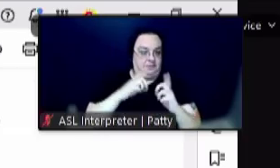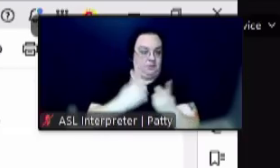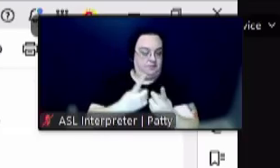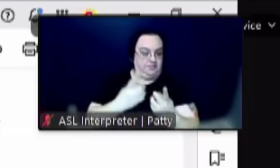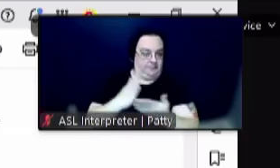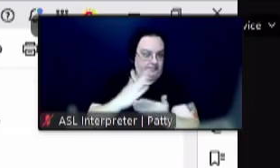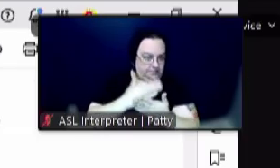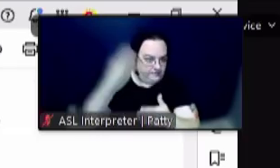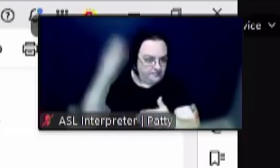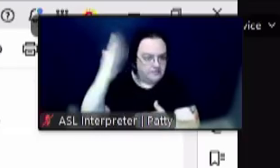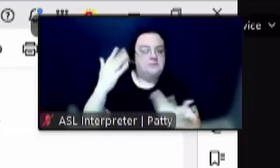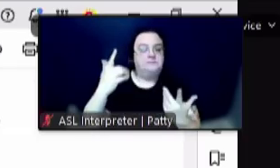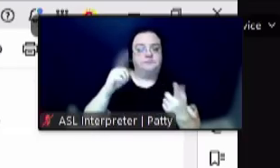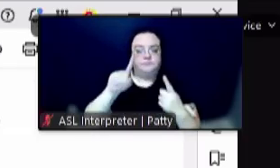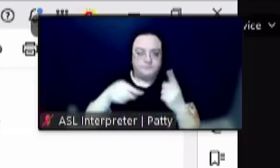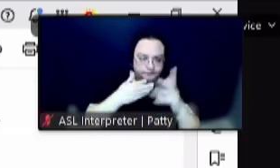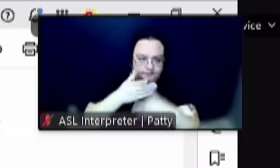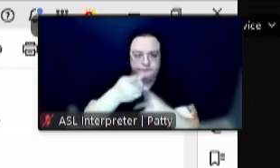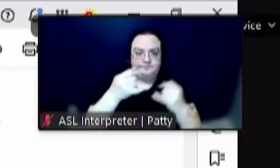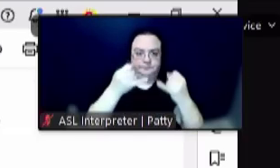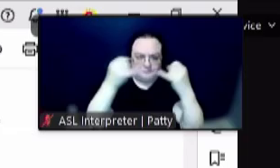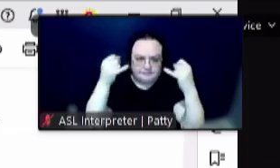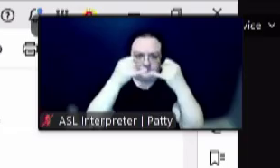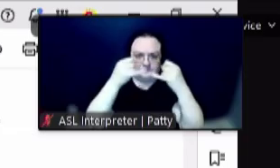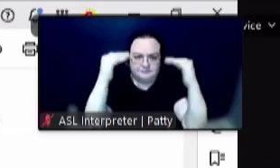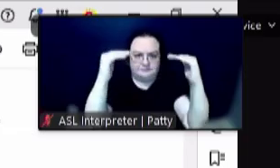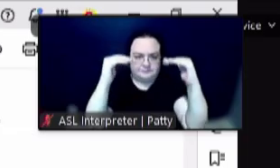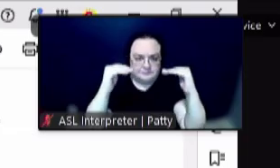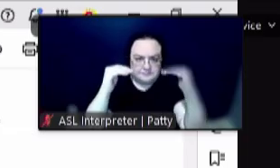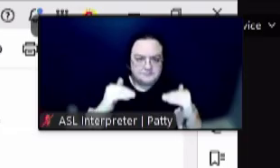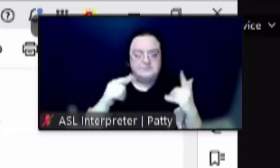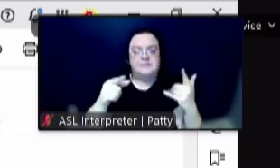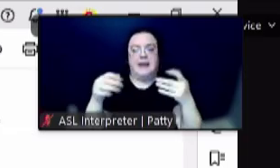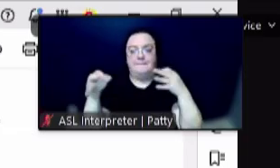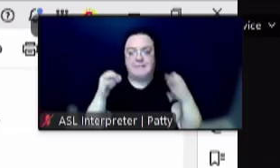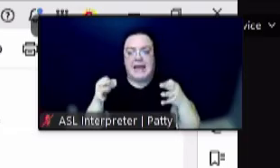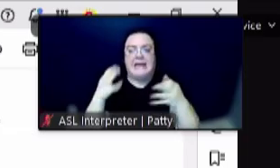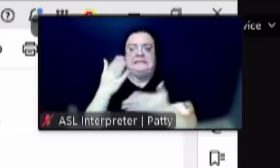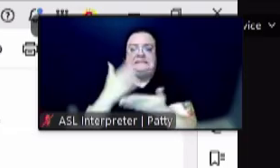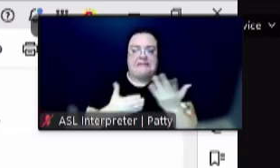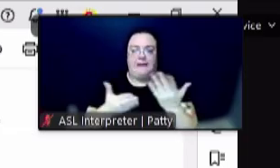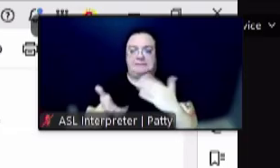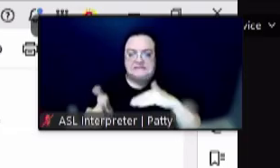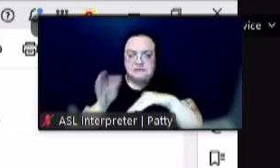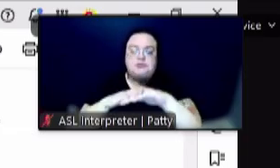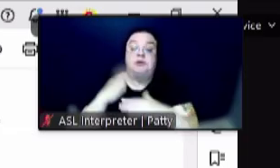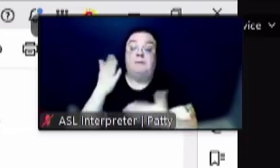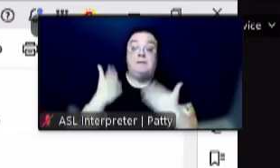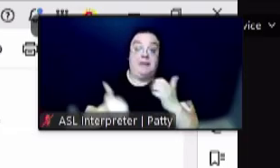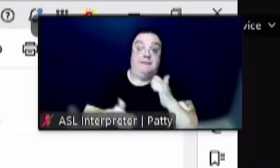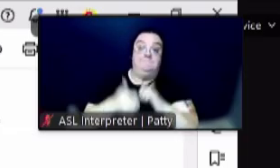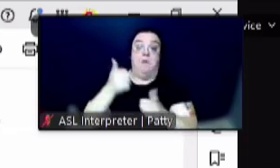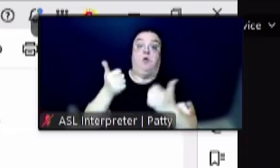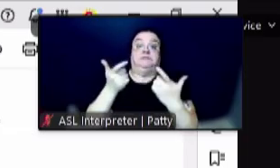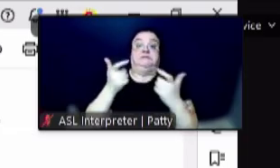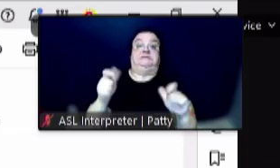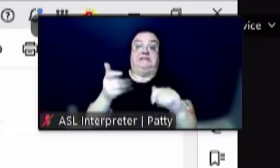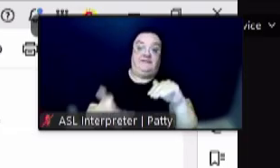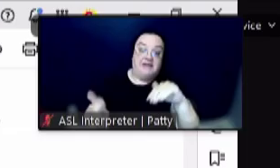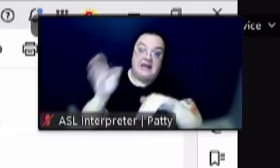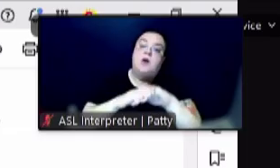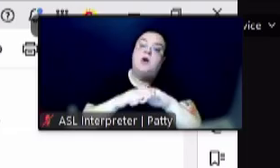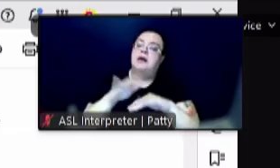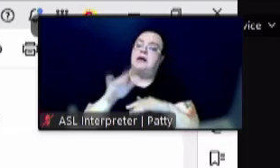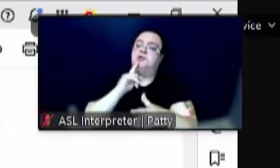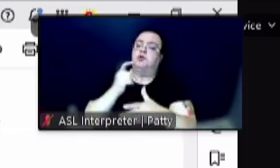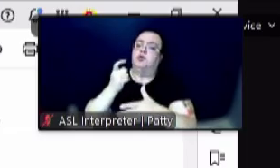to go through this line by line, explain some of the increases, probably the most significant increase, and it is cost